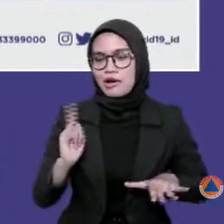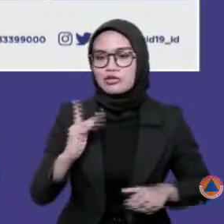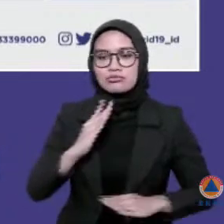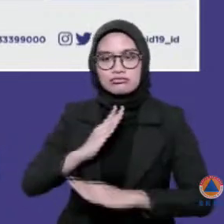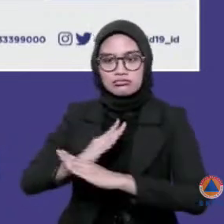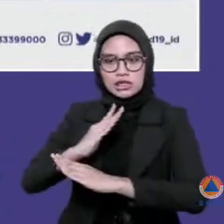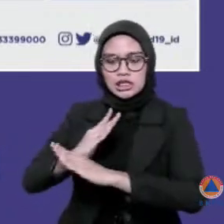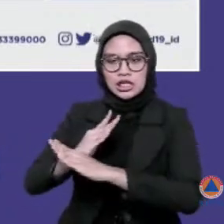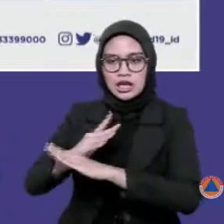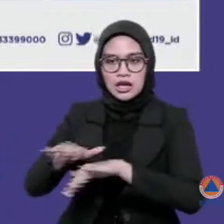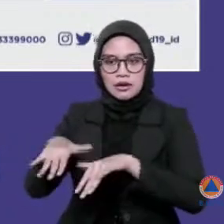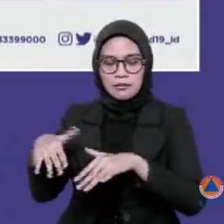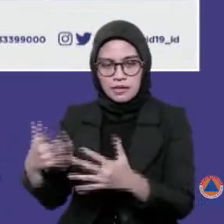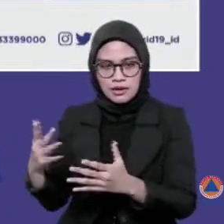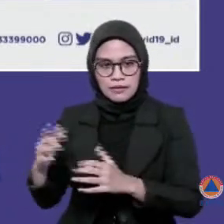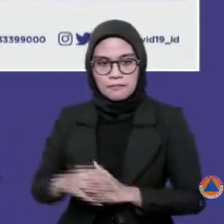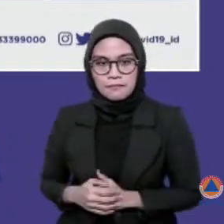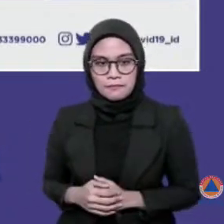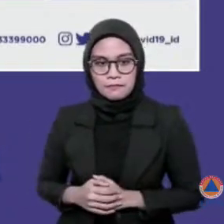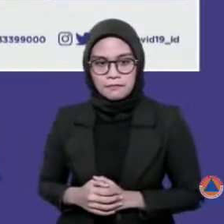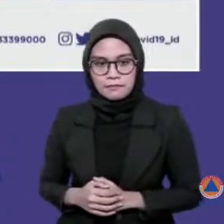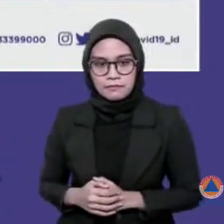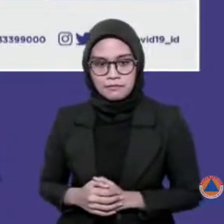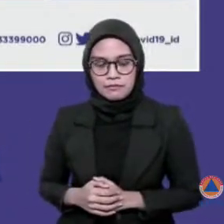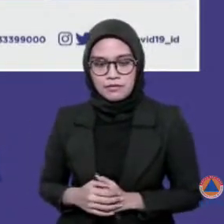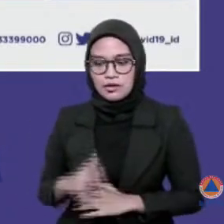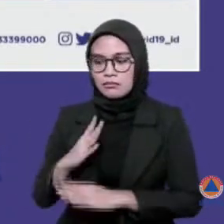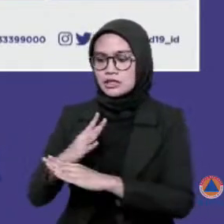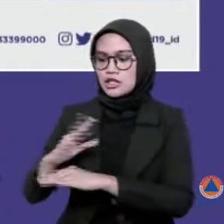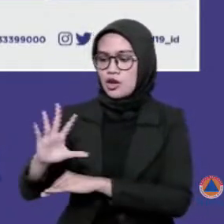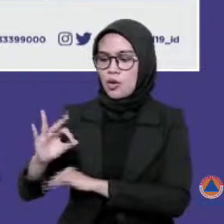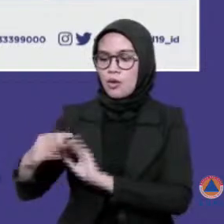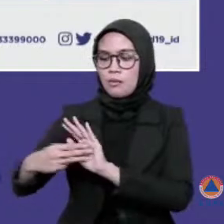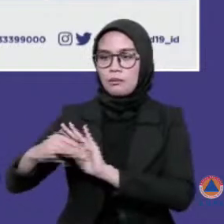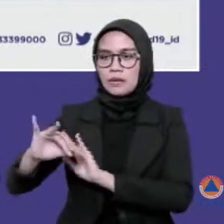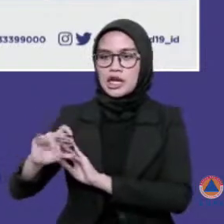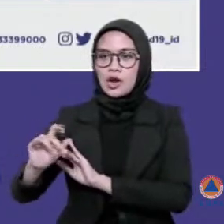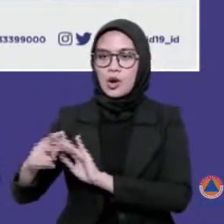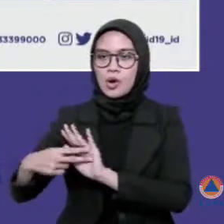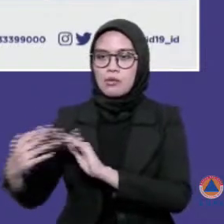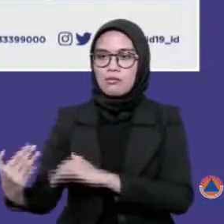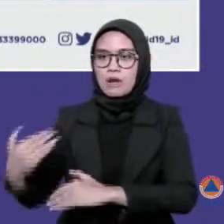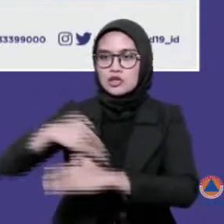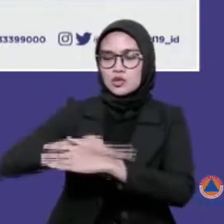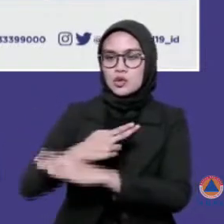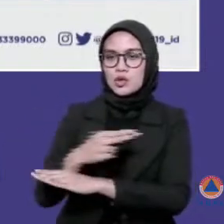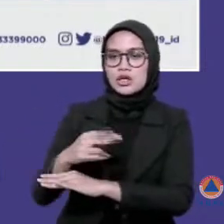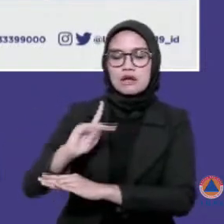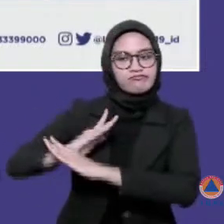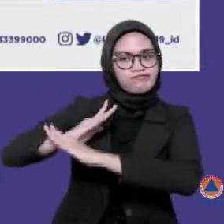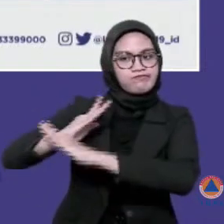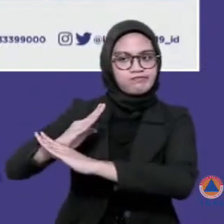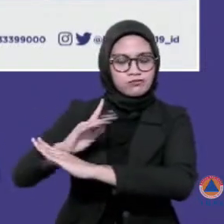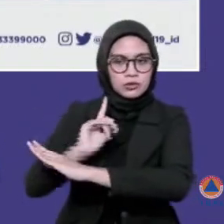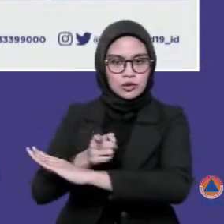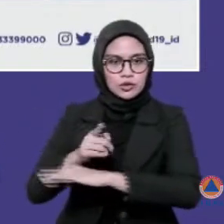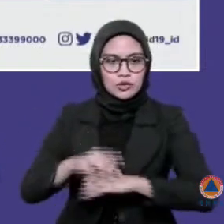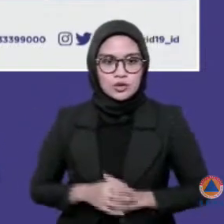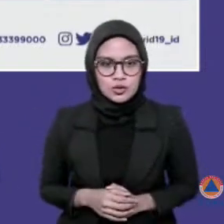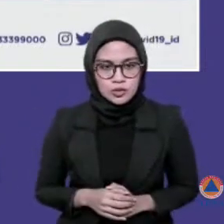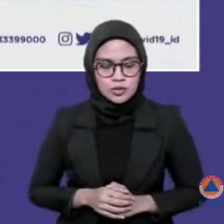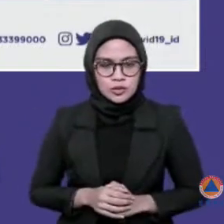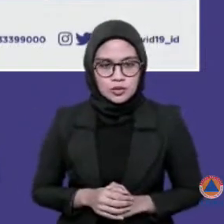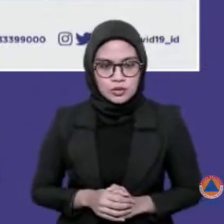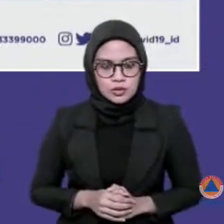anticipate the entry of the Omicron variant. And currently, Indonesia enforces a 10-day